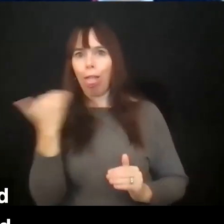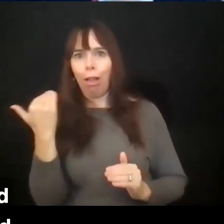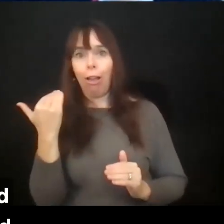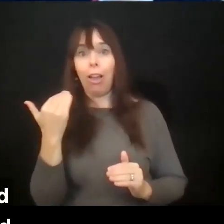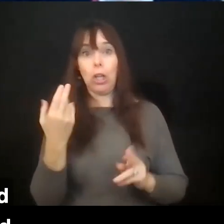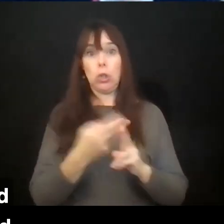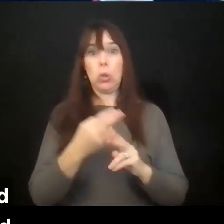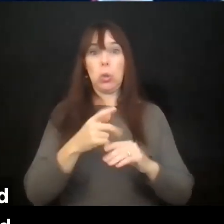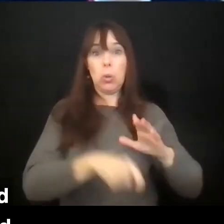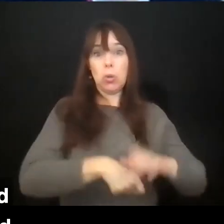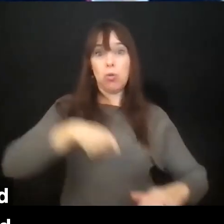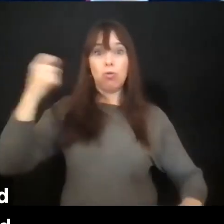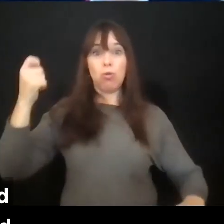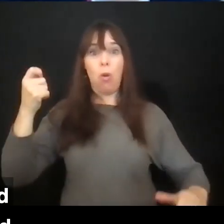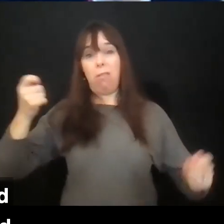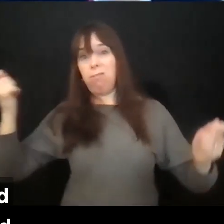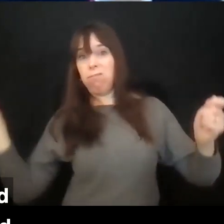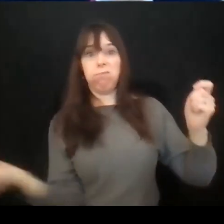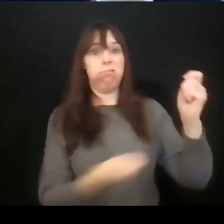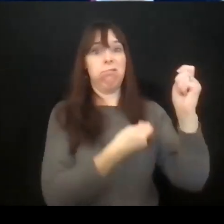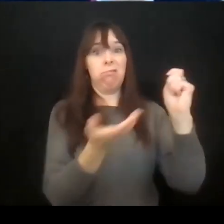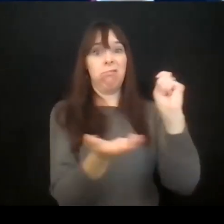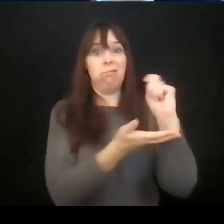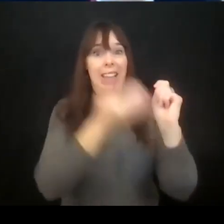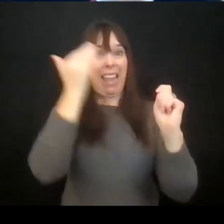sword and lops off his head.